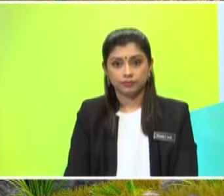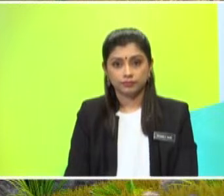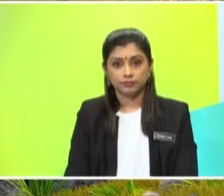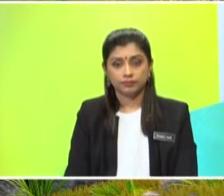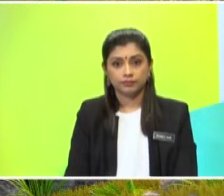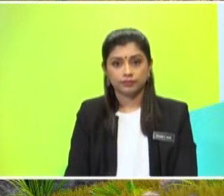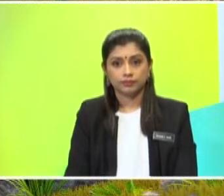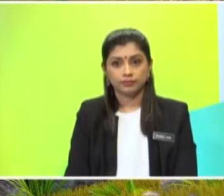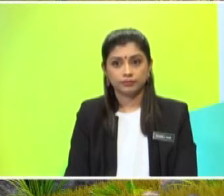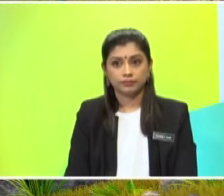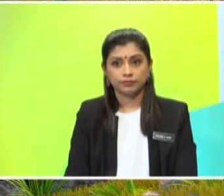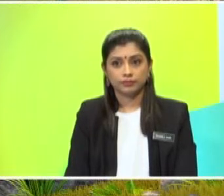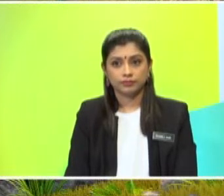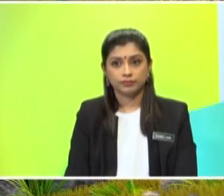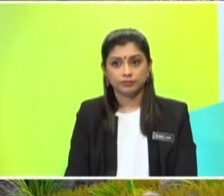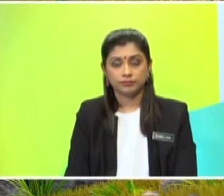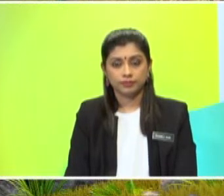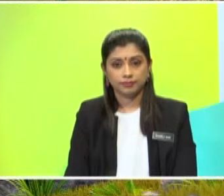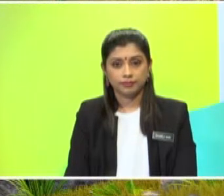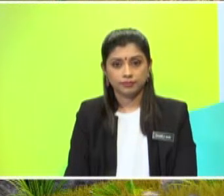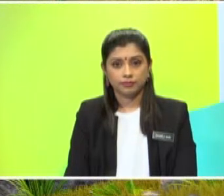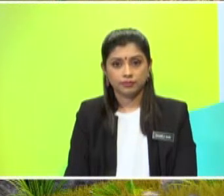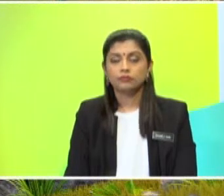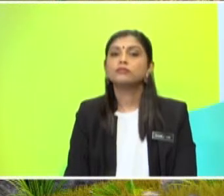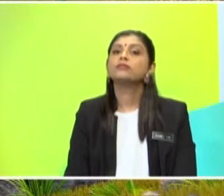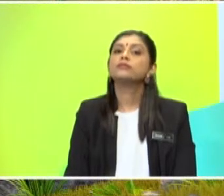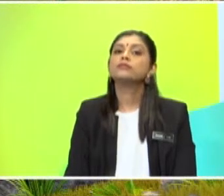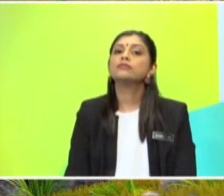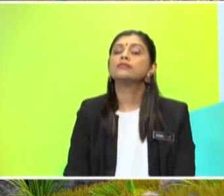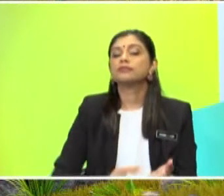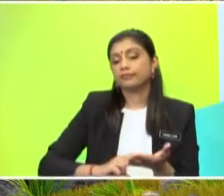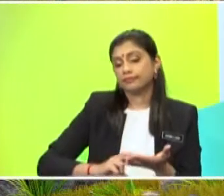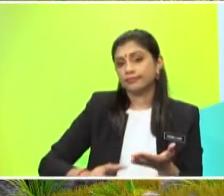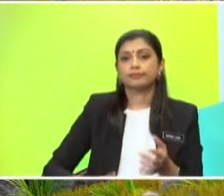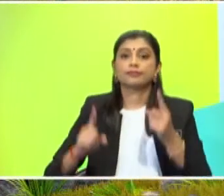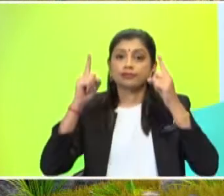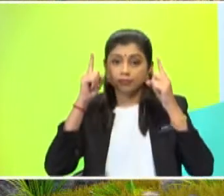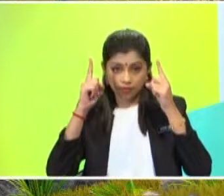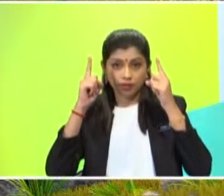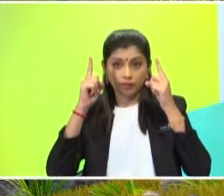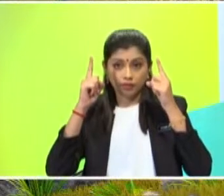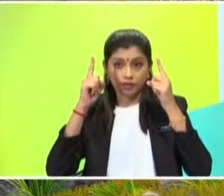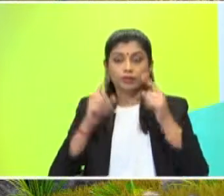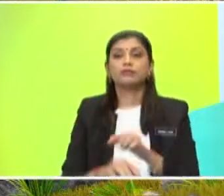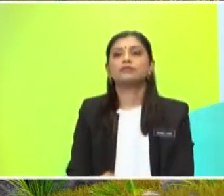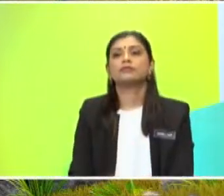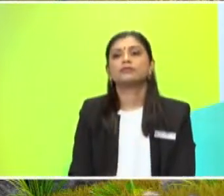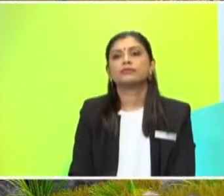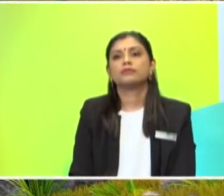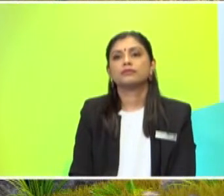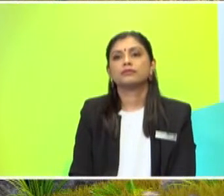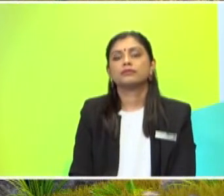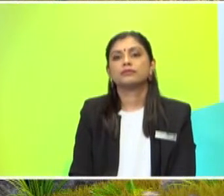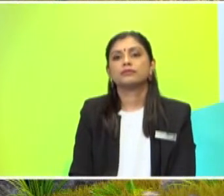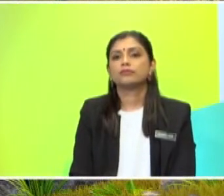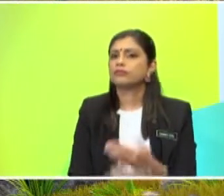two from the template. Okay. My closing line is, anyway, I should get going. Send my regards to your family.